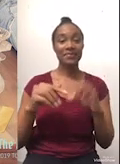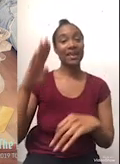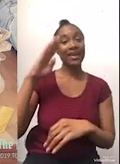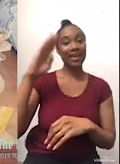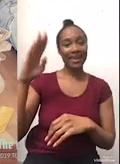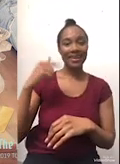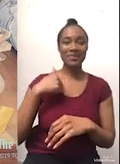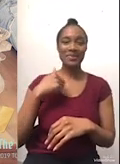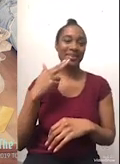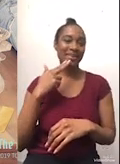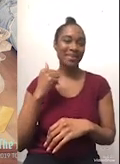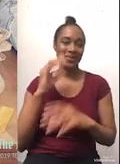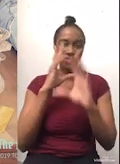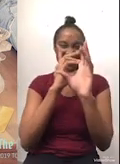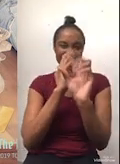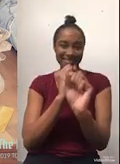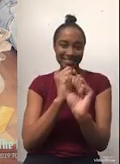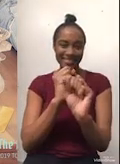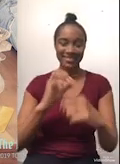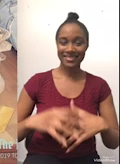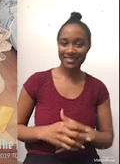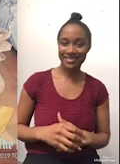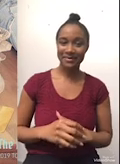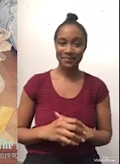cute and attractive maknae of Uptension.